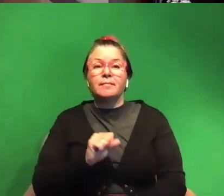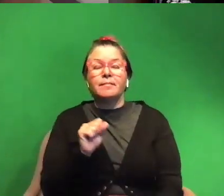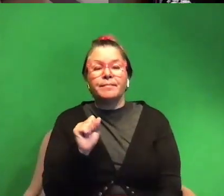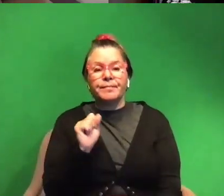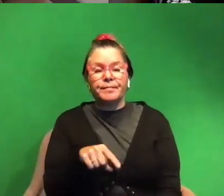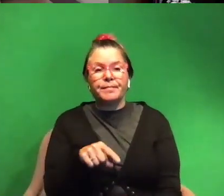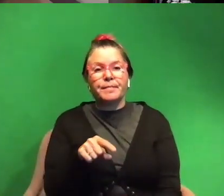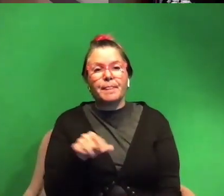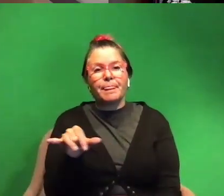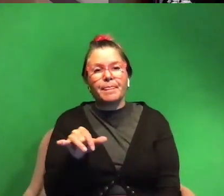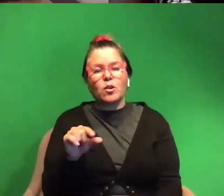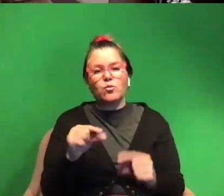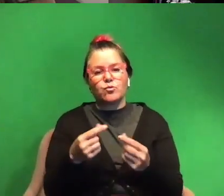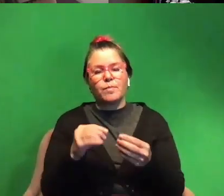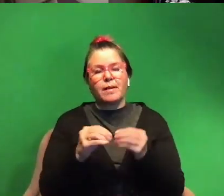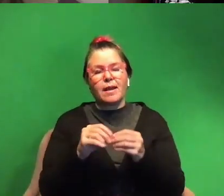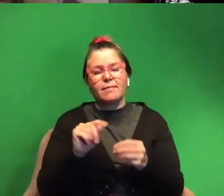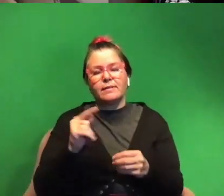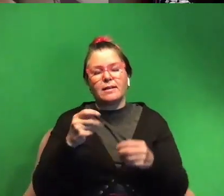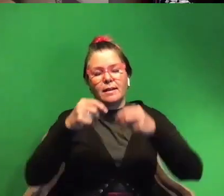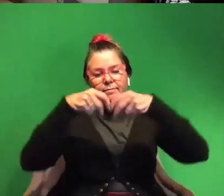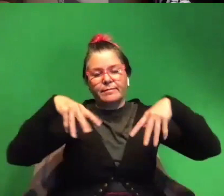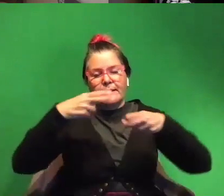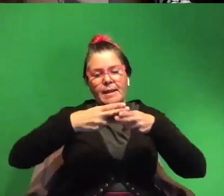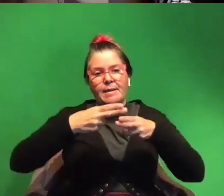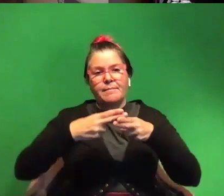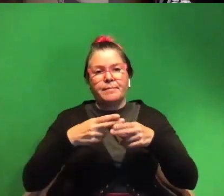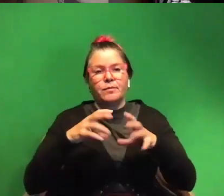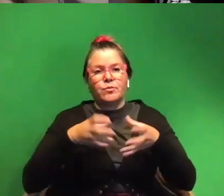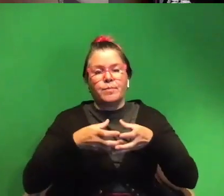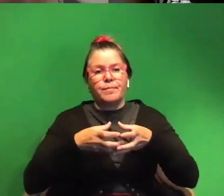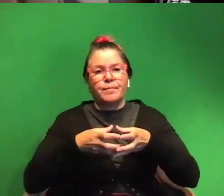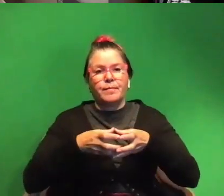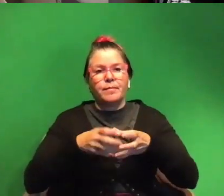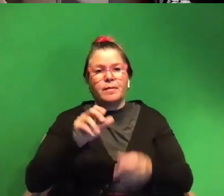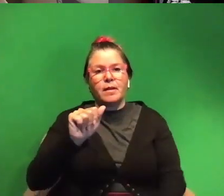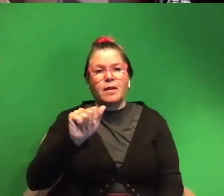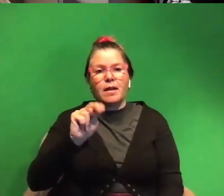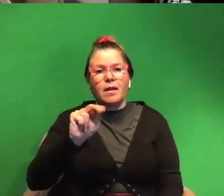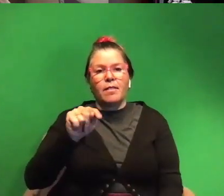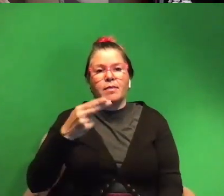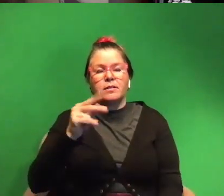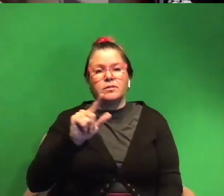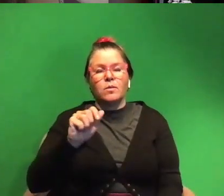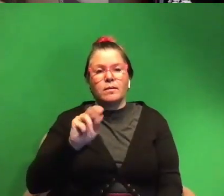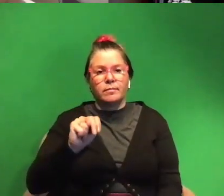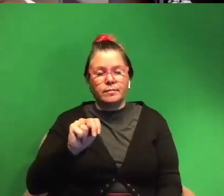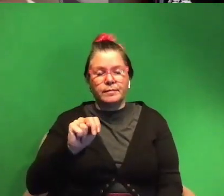their like group name, their taxonomic grouping name is anthozoan,